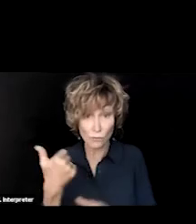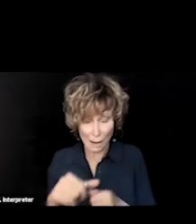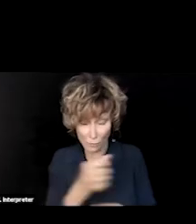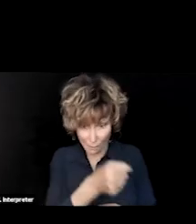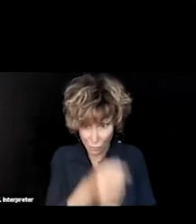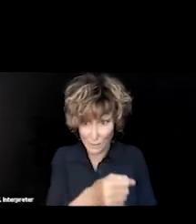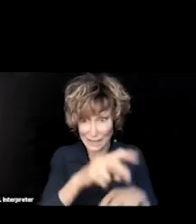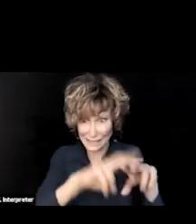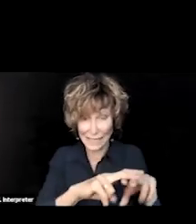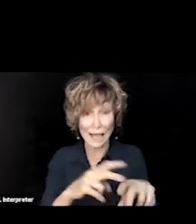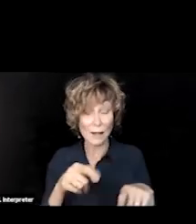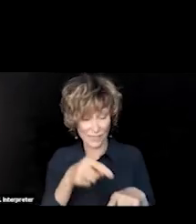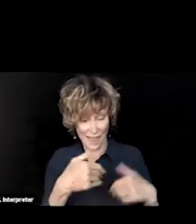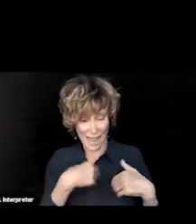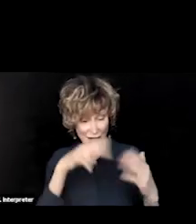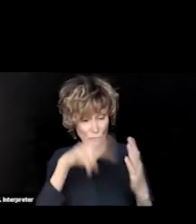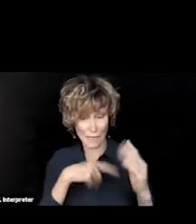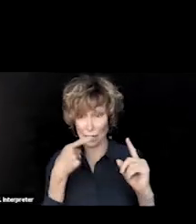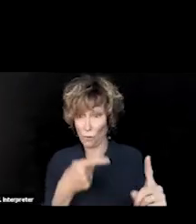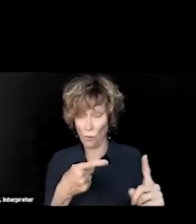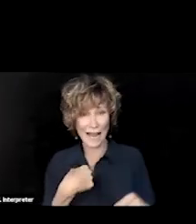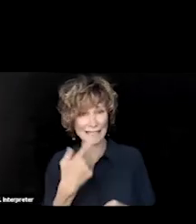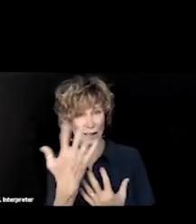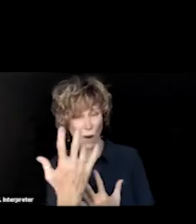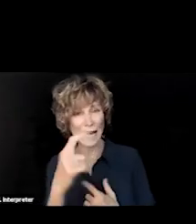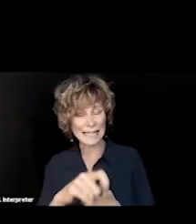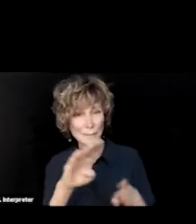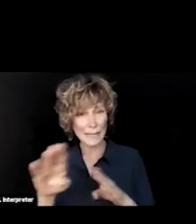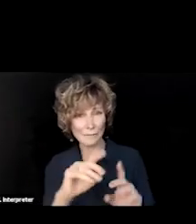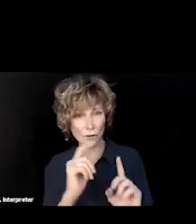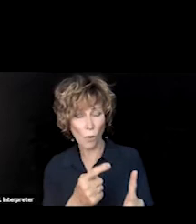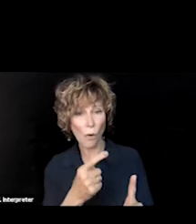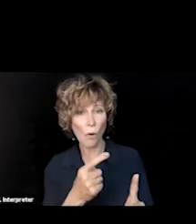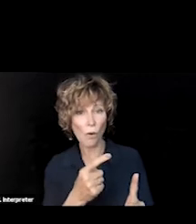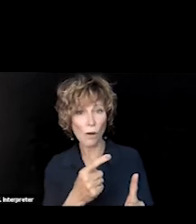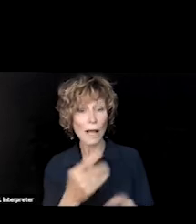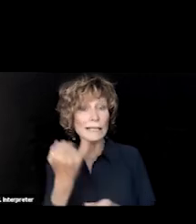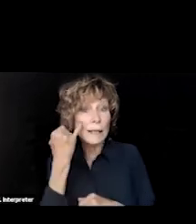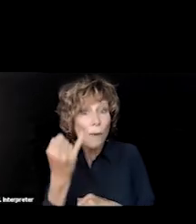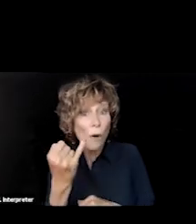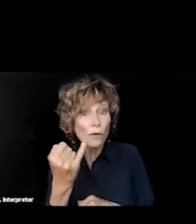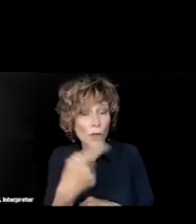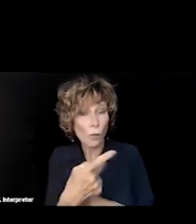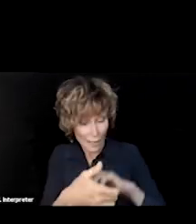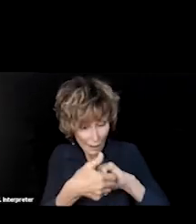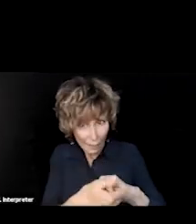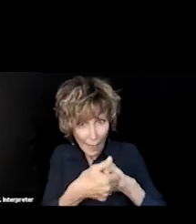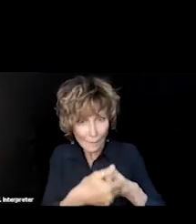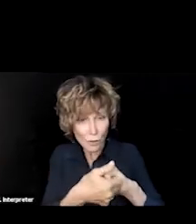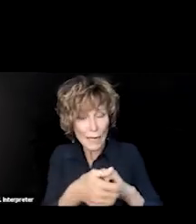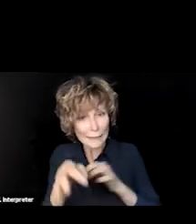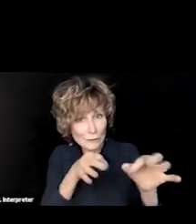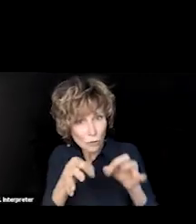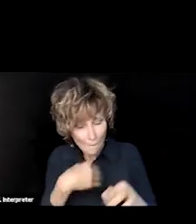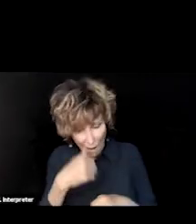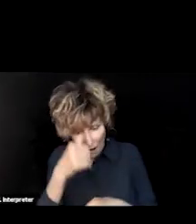had a reading goal and their response to my request for a behavior goal? What if instead we had collaborate to describe my